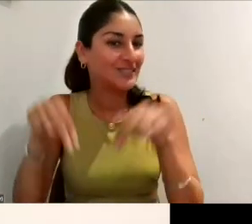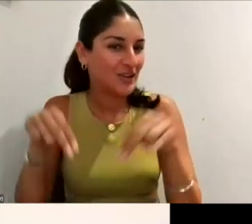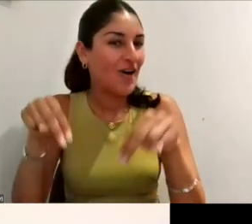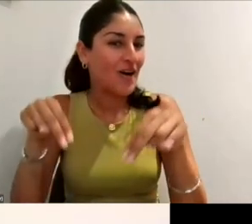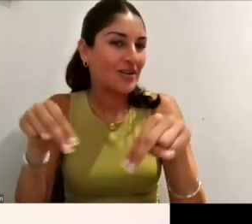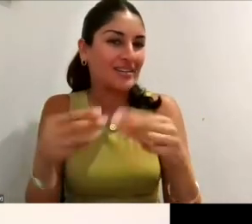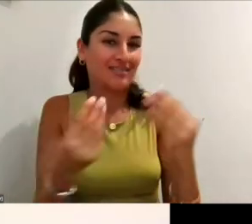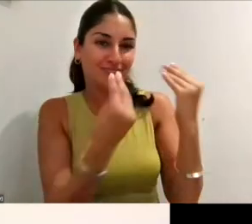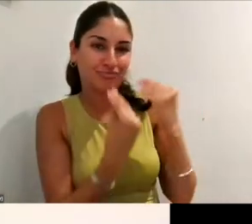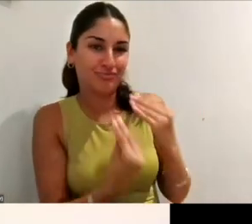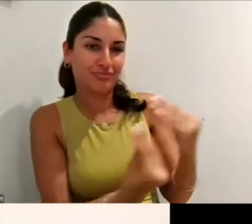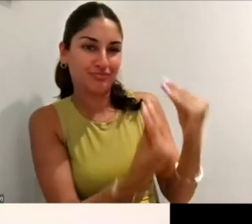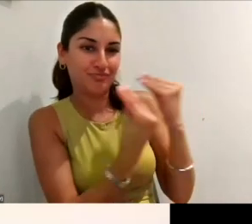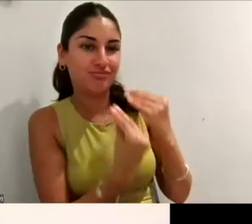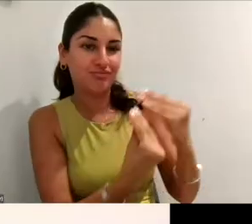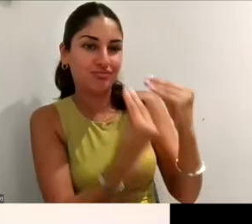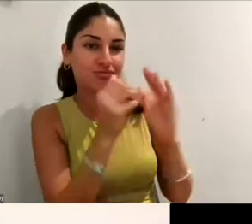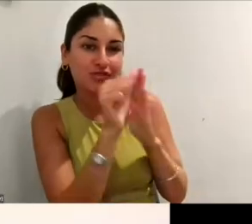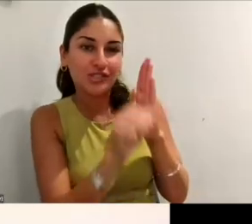temple.